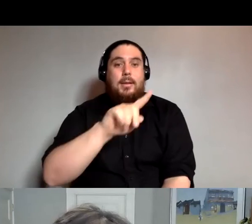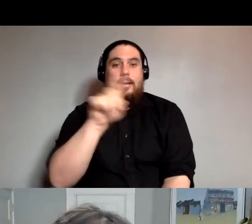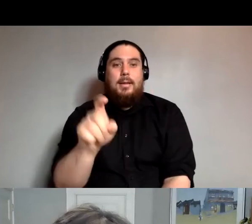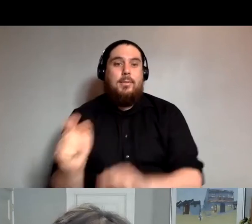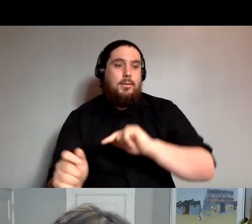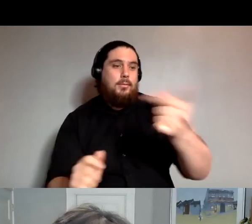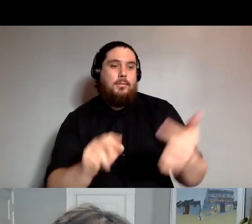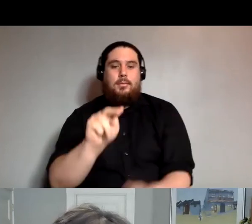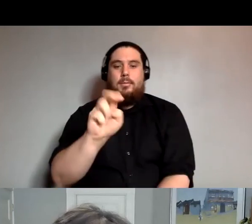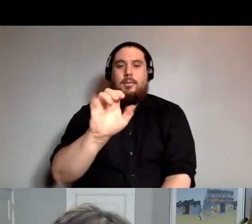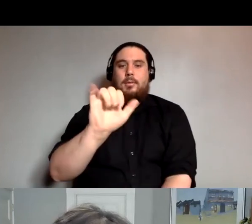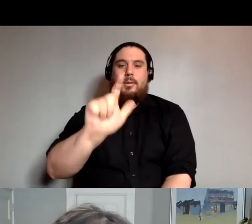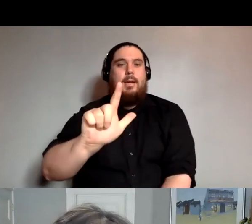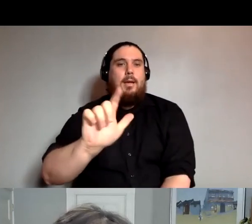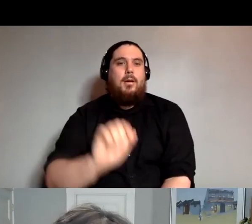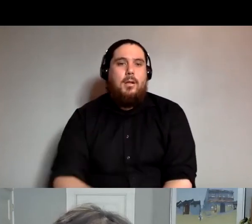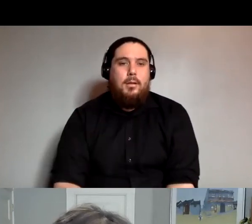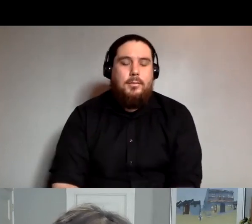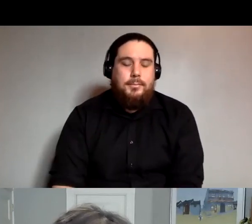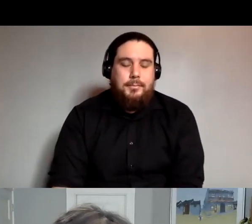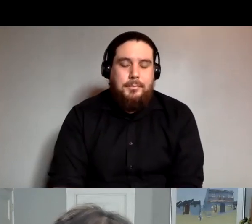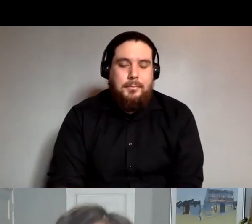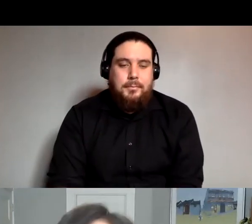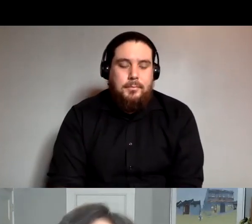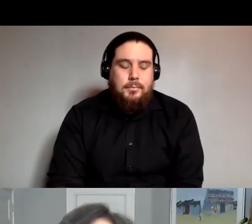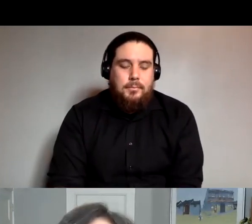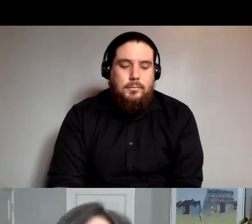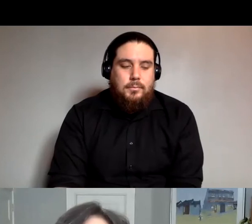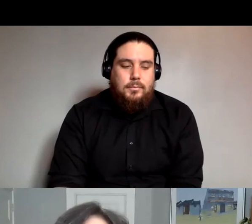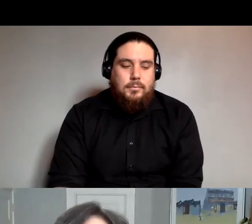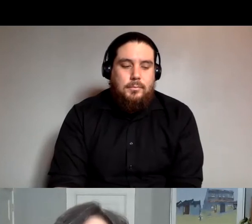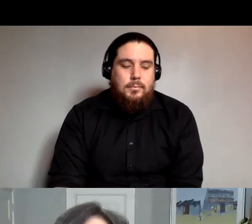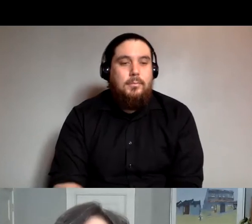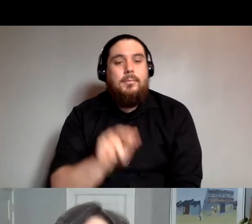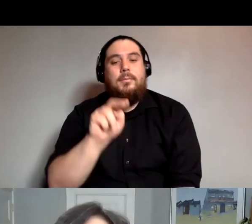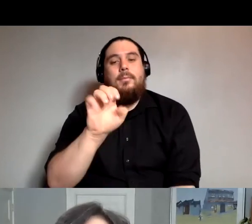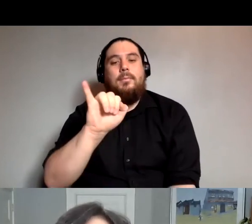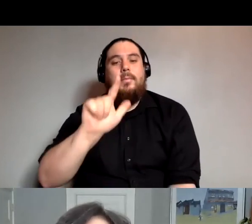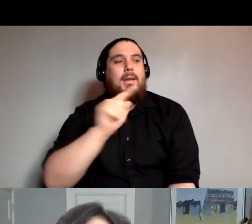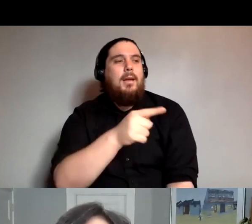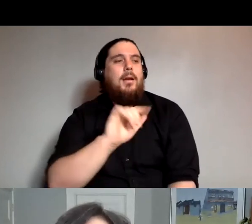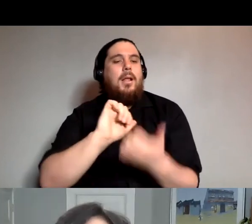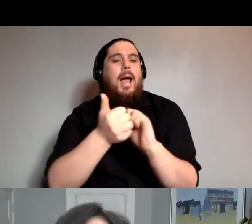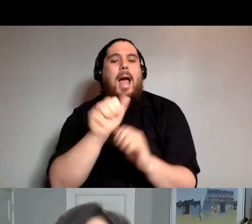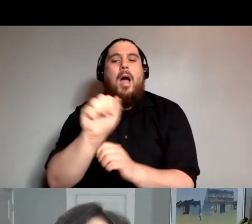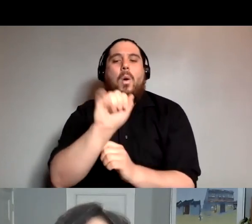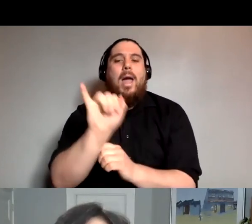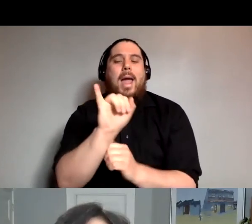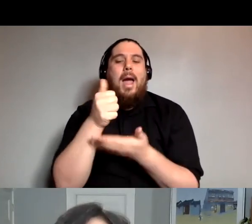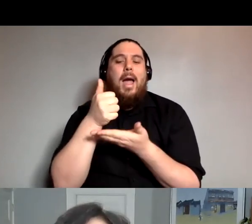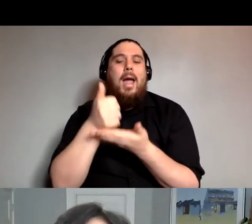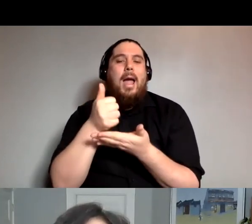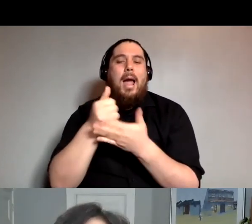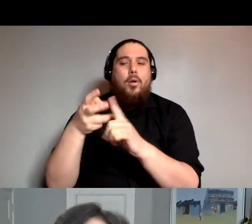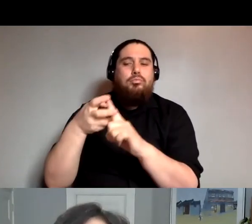I'm going to dovetail off what Heather was saying. How can AI help recruiters make the hiring process more